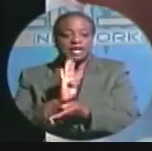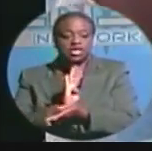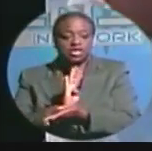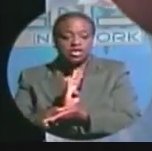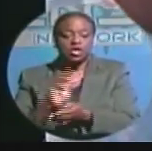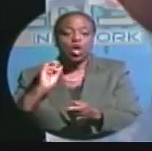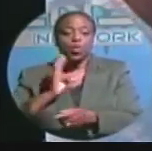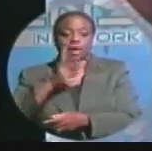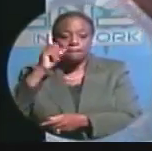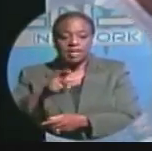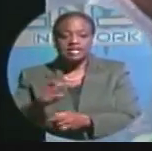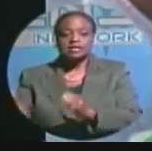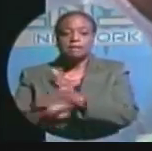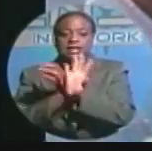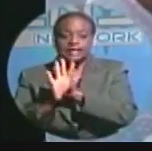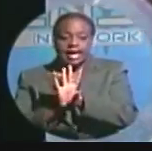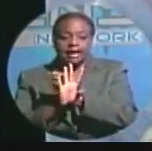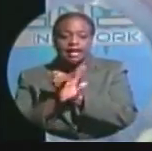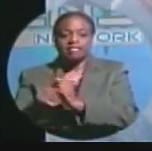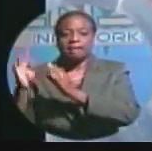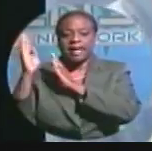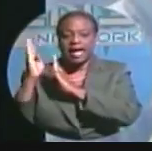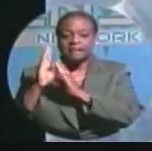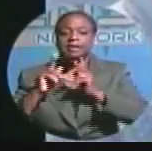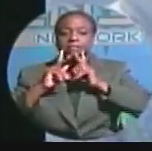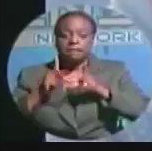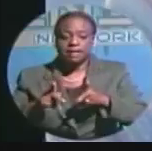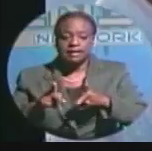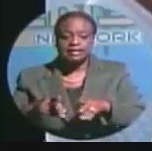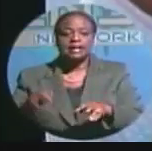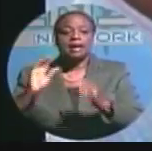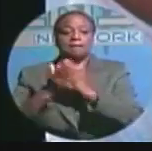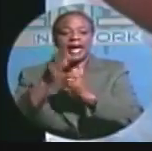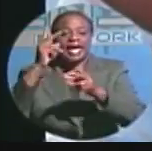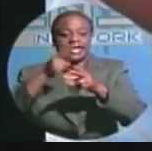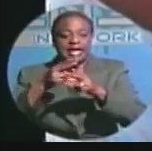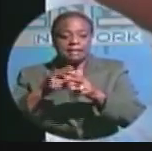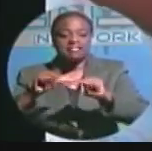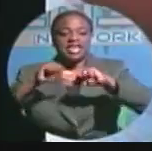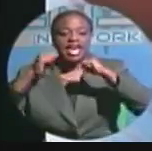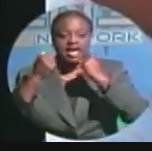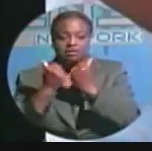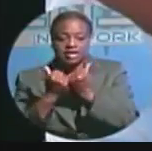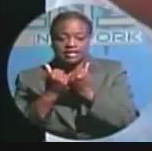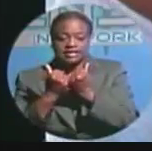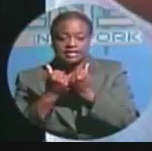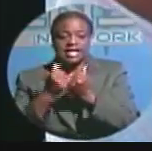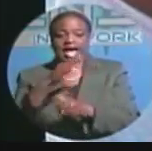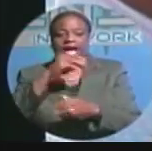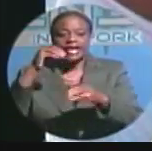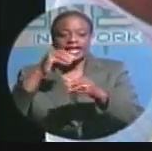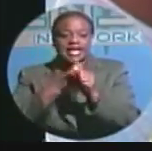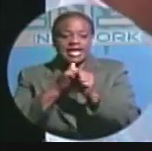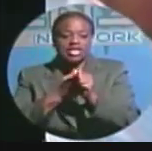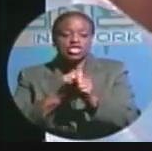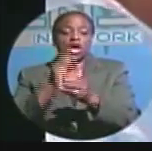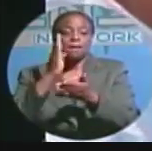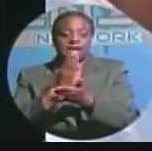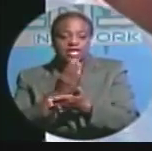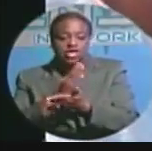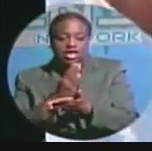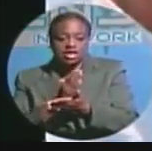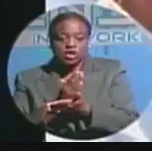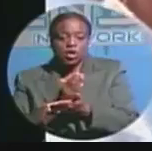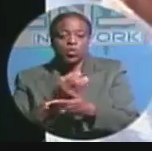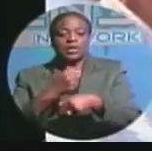to protect the Bahamian public by identifying areas and on an incremental basis in each budget, make allocations